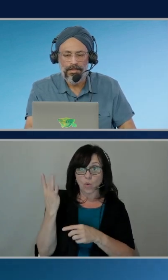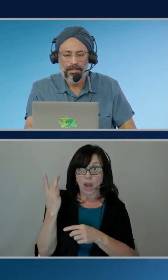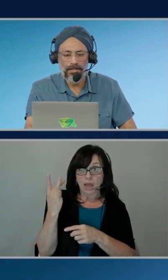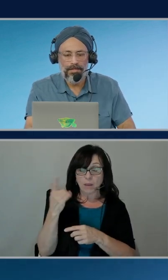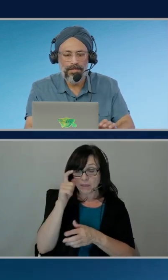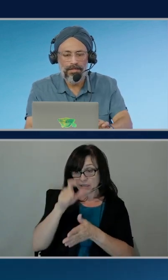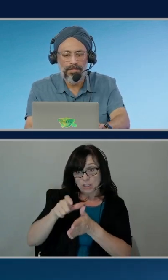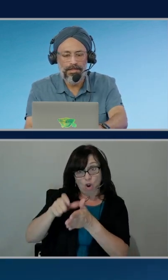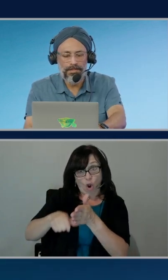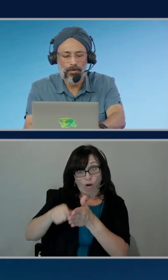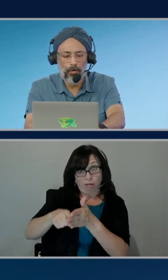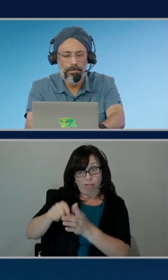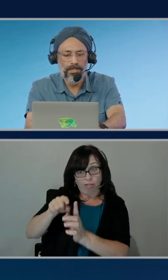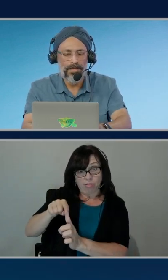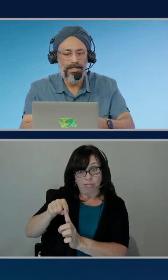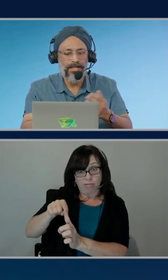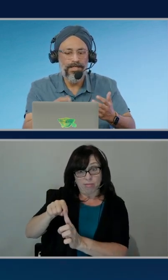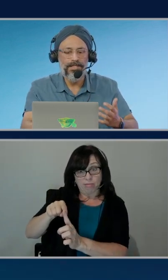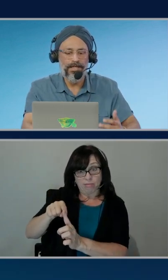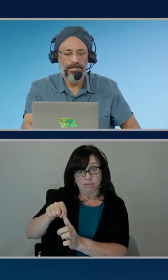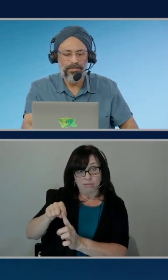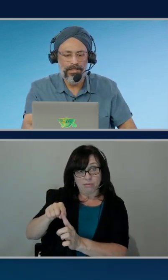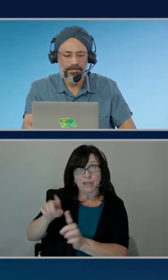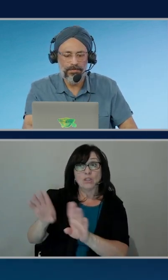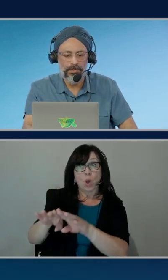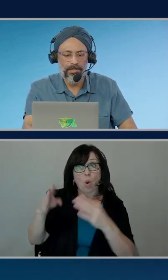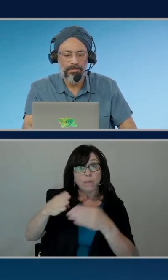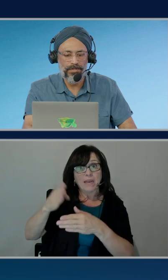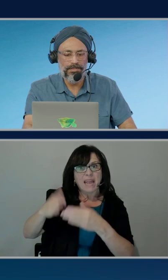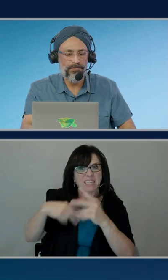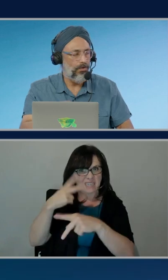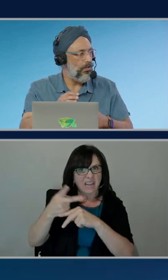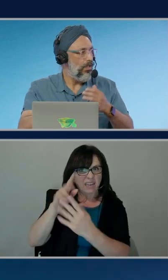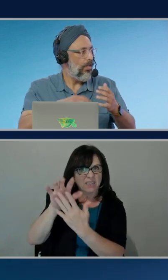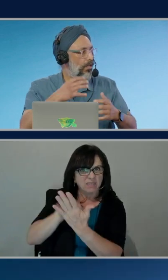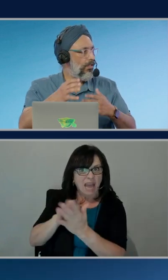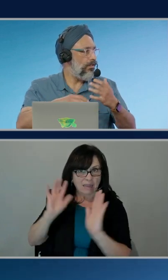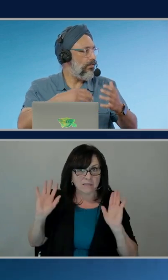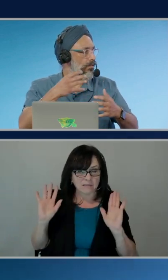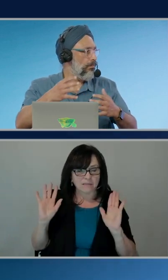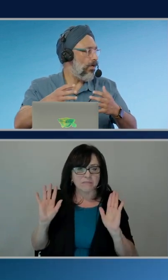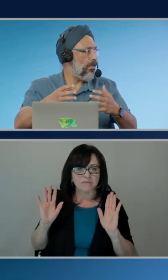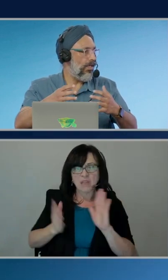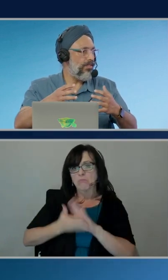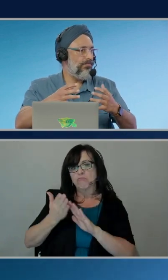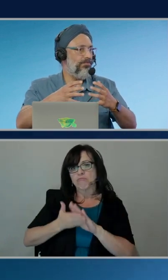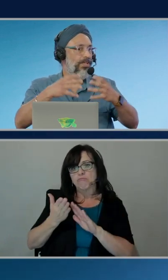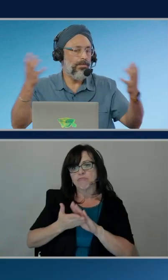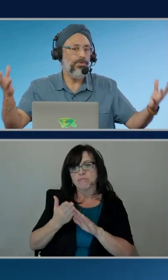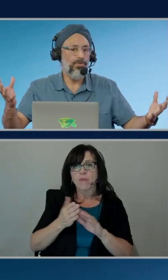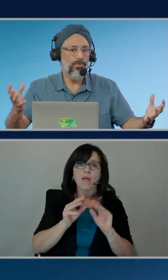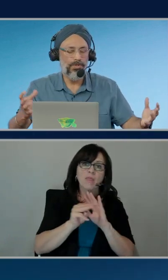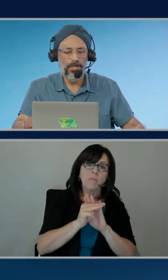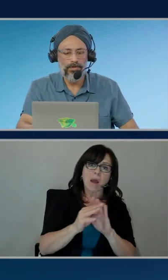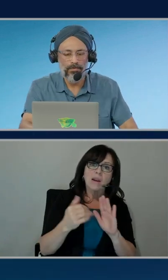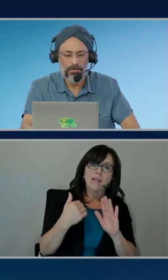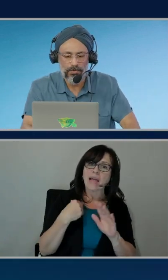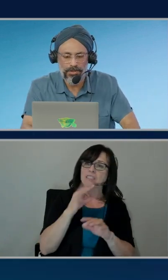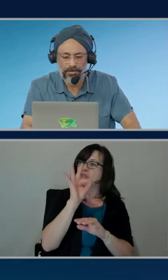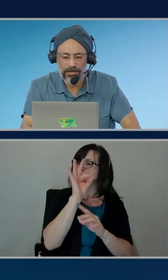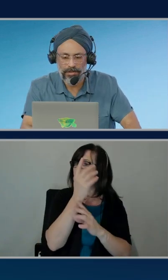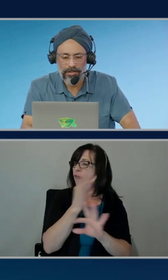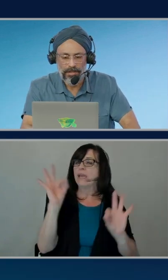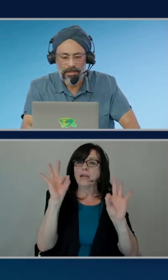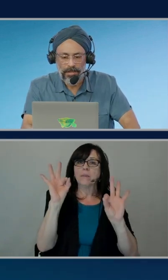article is an open-ended kind of a text. So it runs for... The model has freedom to choose how it wants